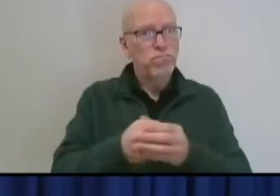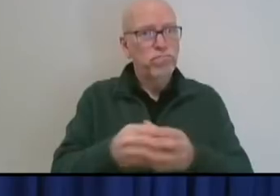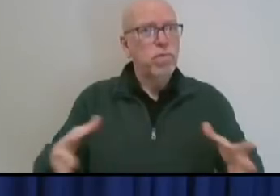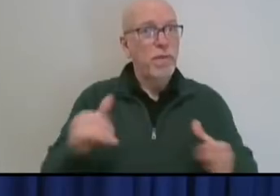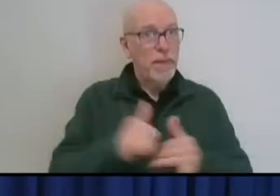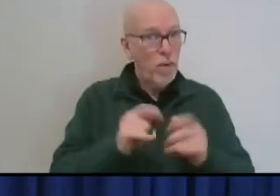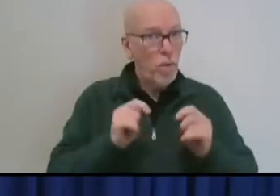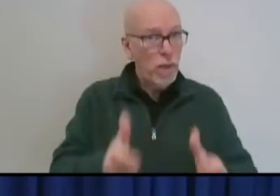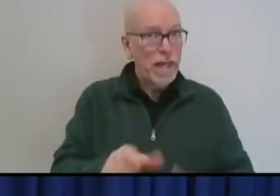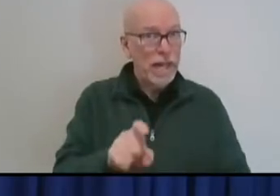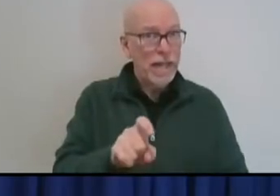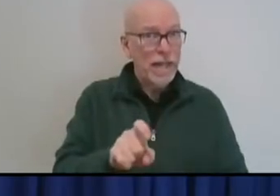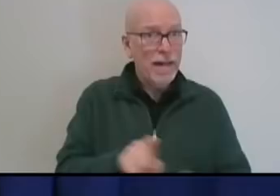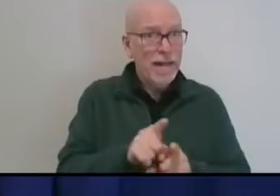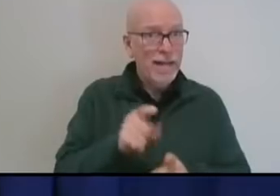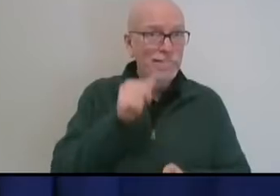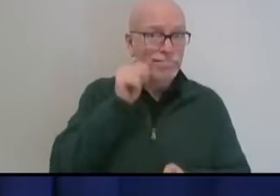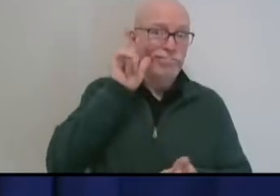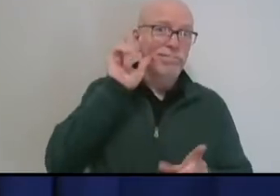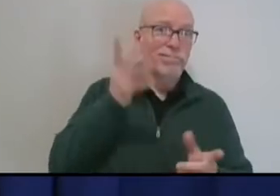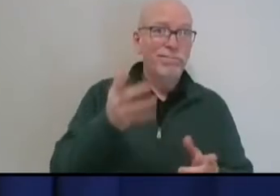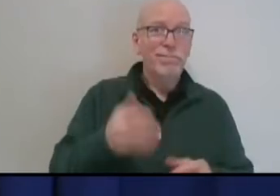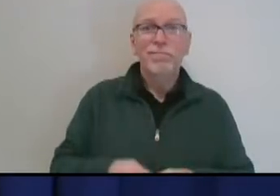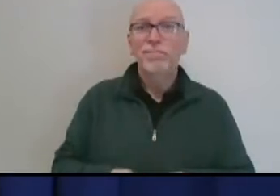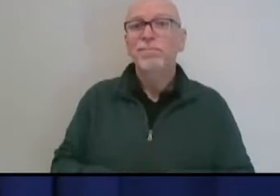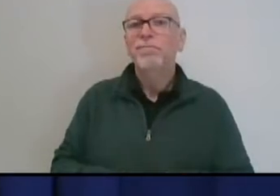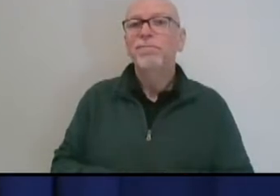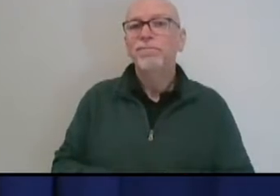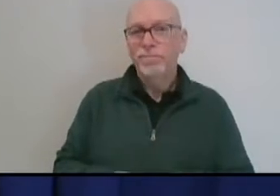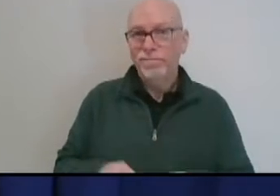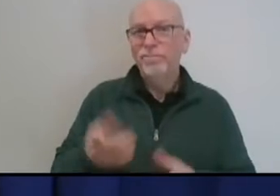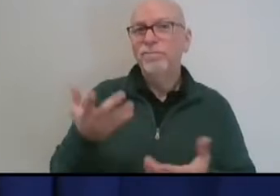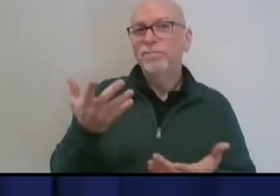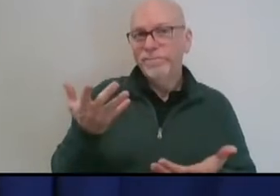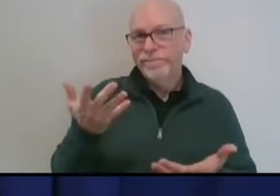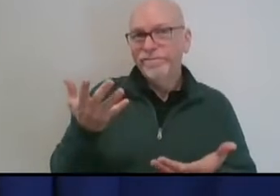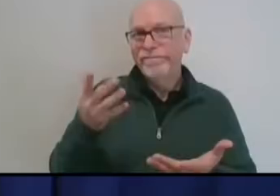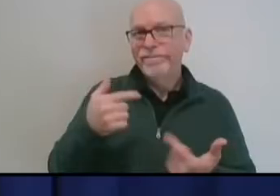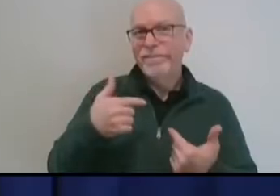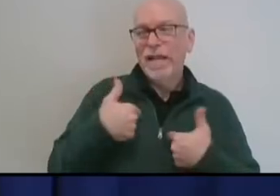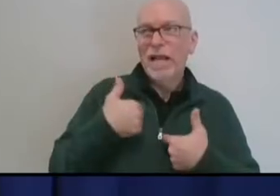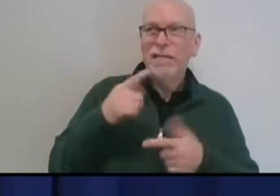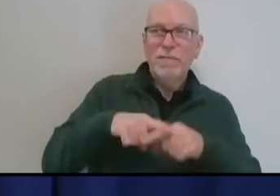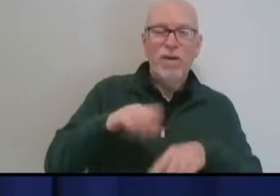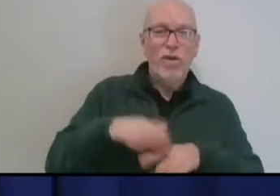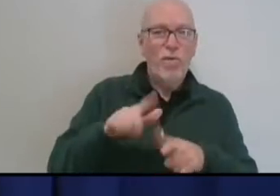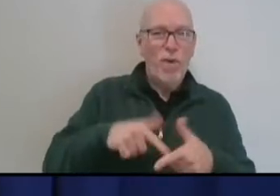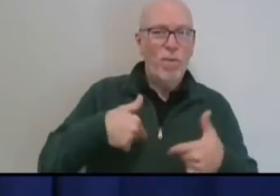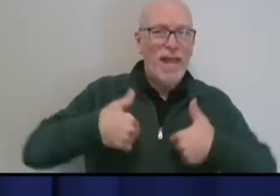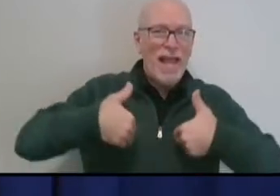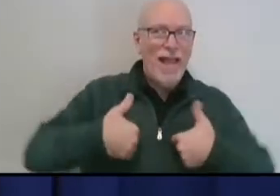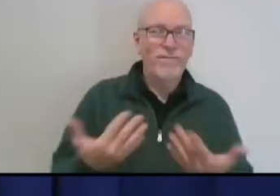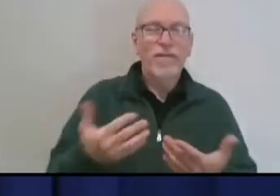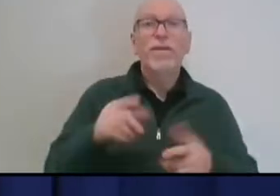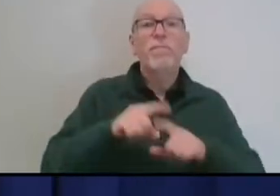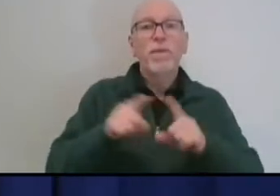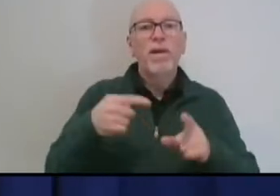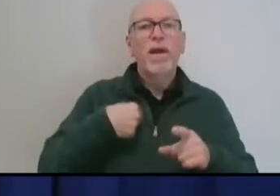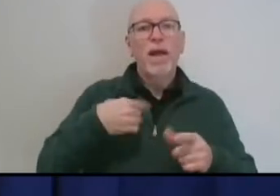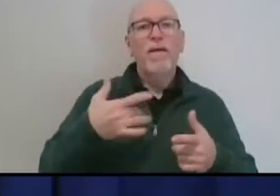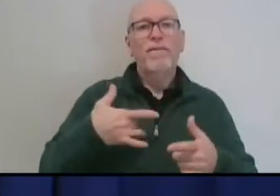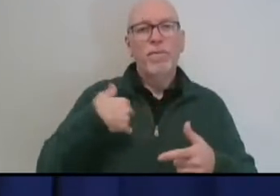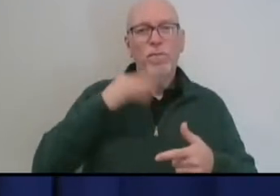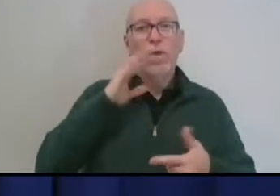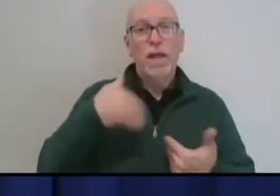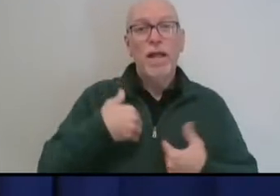quickly? Well, again, I'm a bird in the hand kind of woman, but we have been given the impression that we are going to have